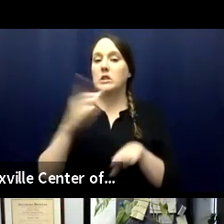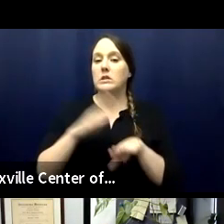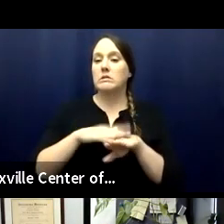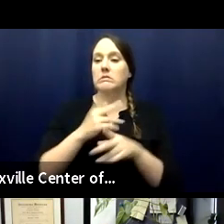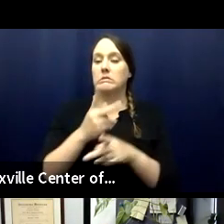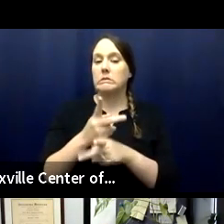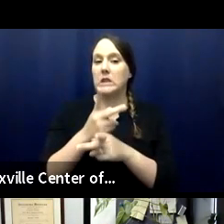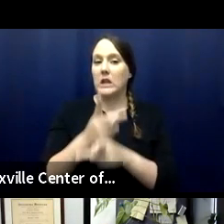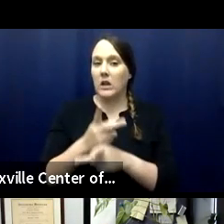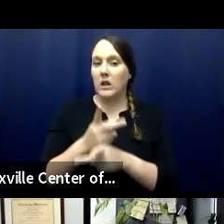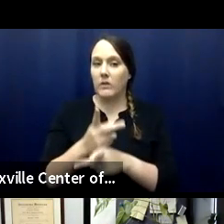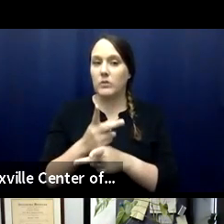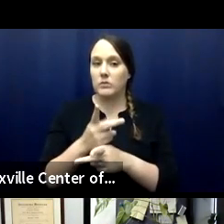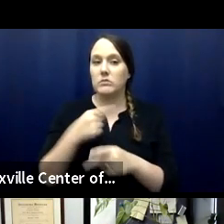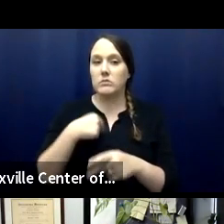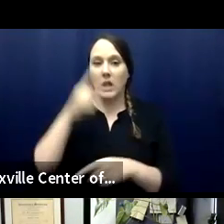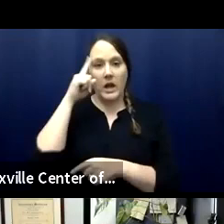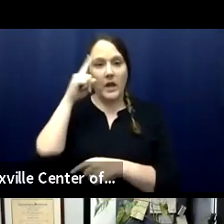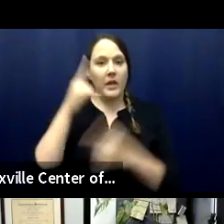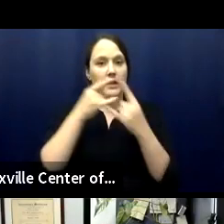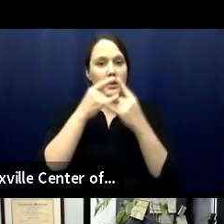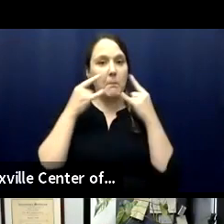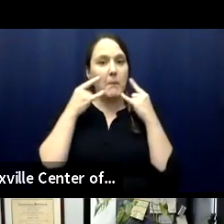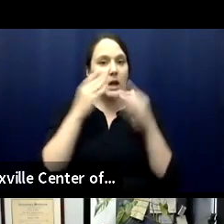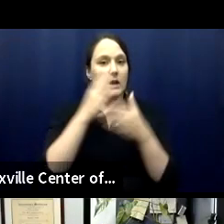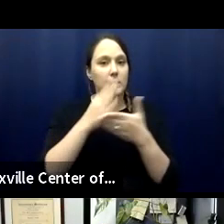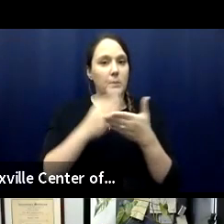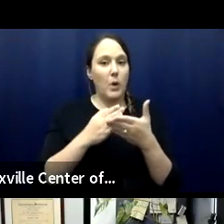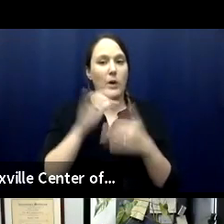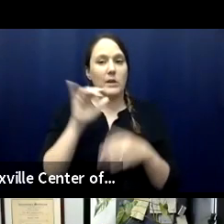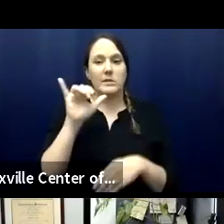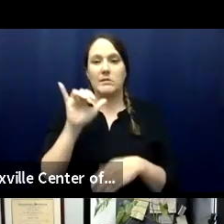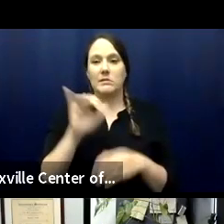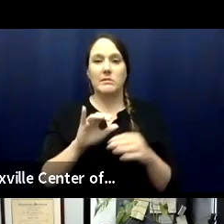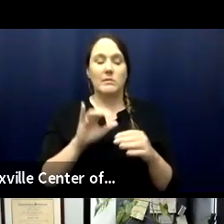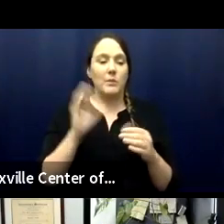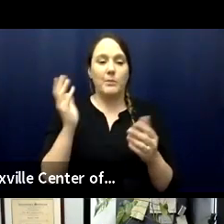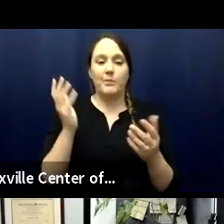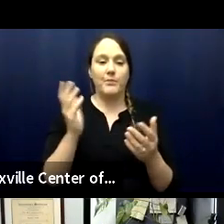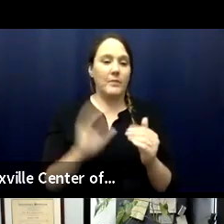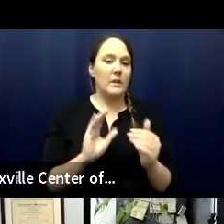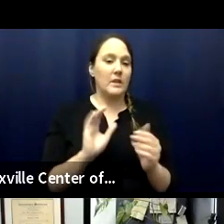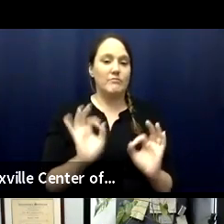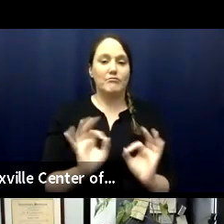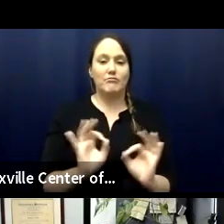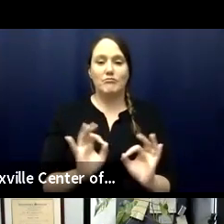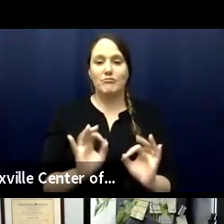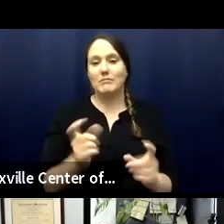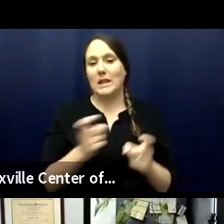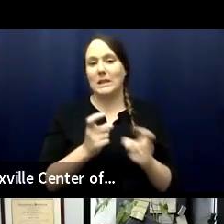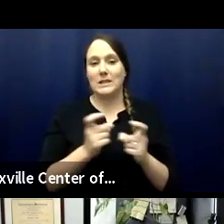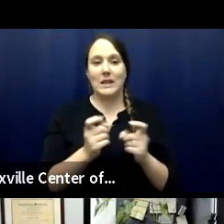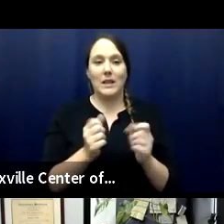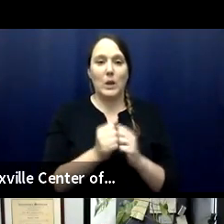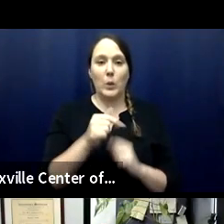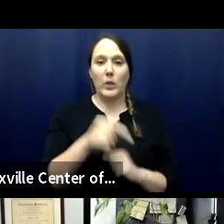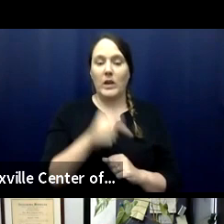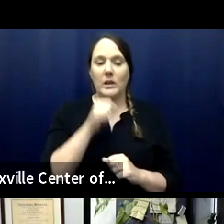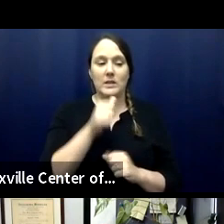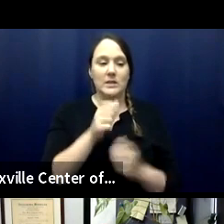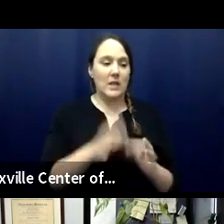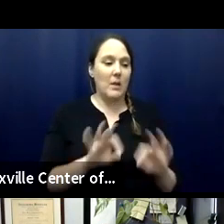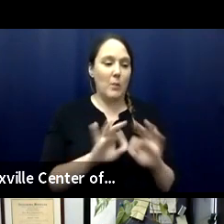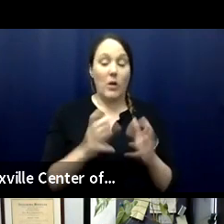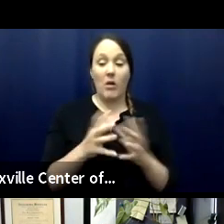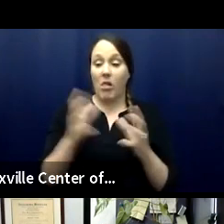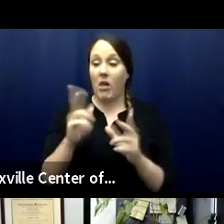cautious. I think the mask aspect of this is the least intrusive way of dealing with this, even though a lot of people feel